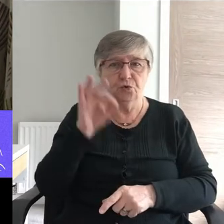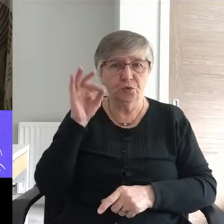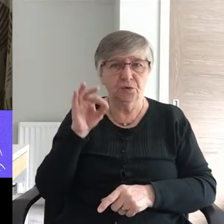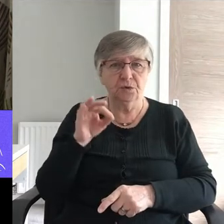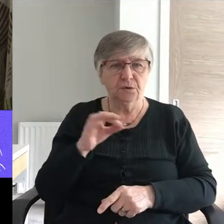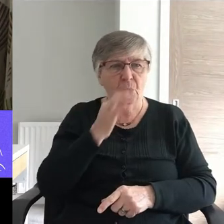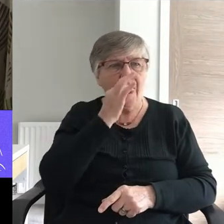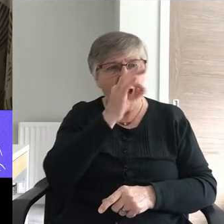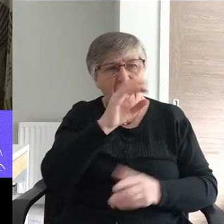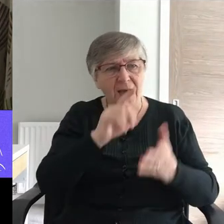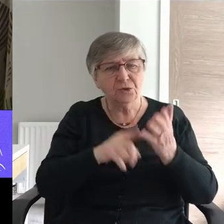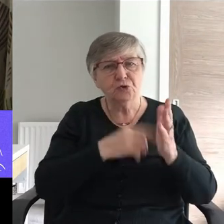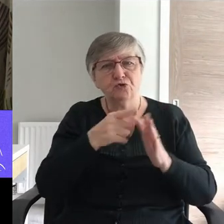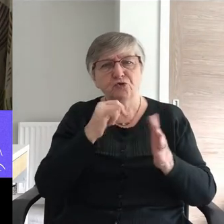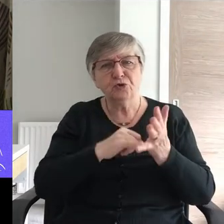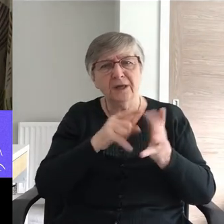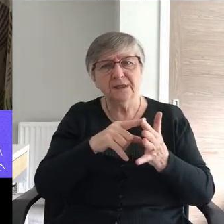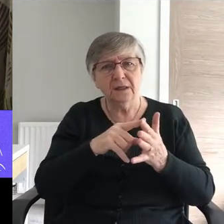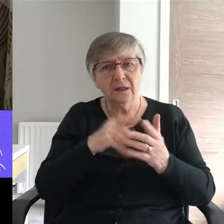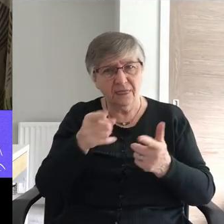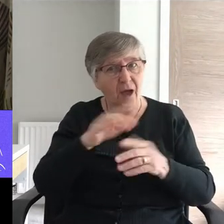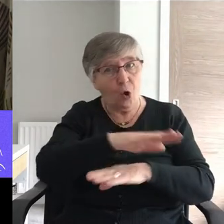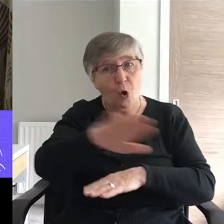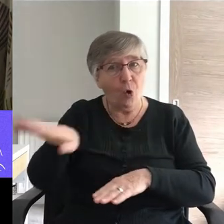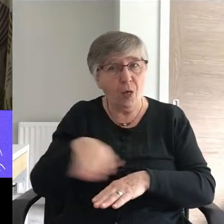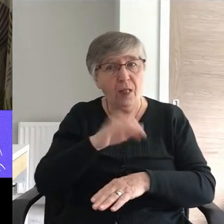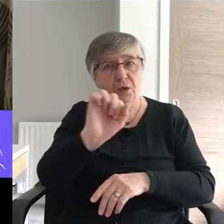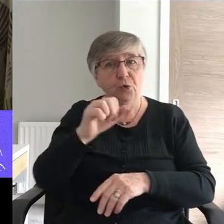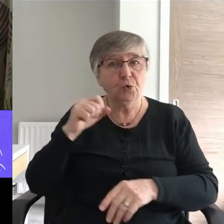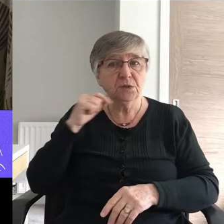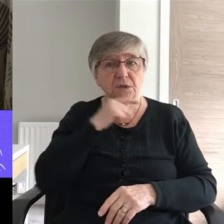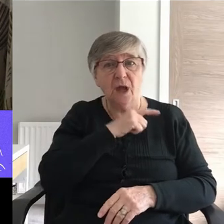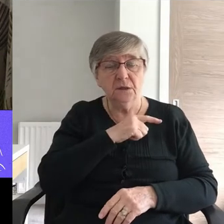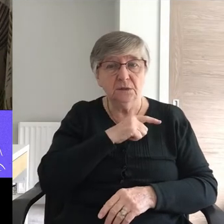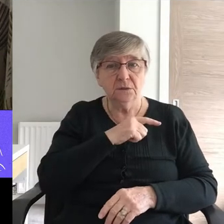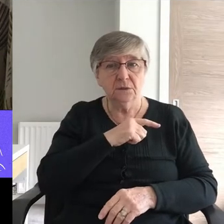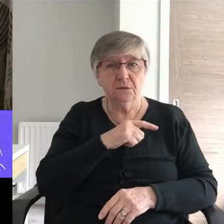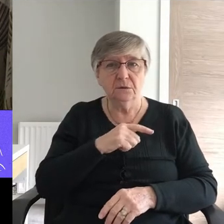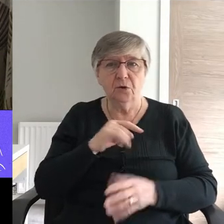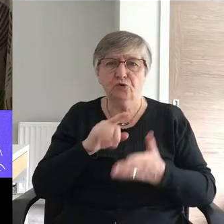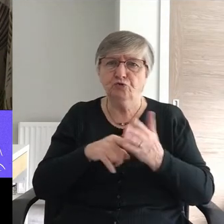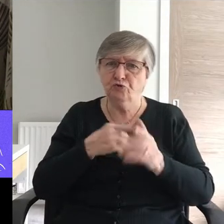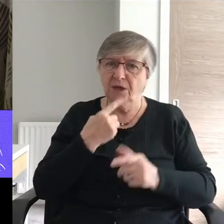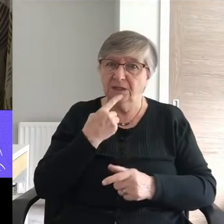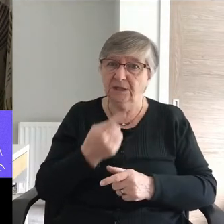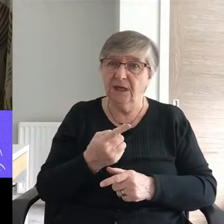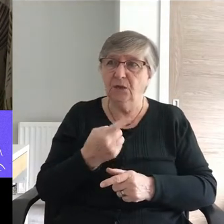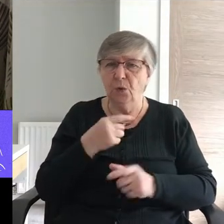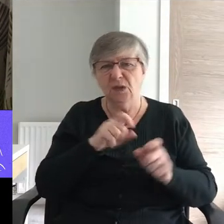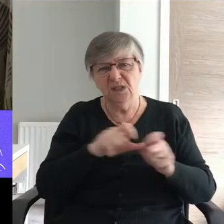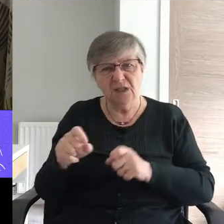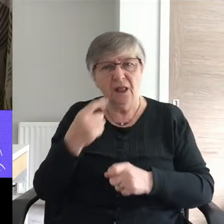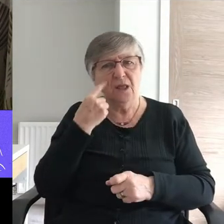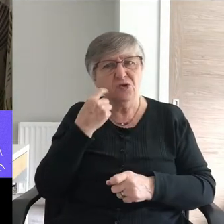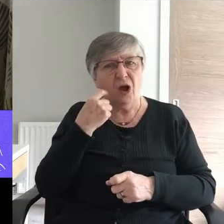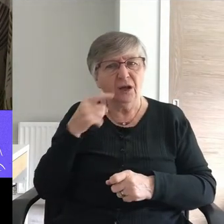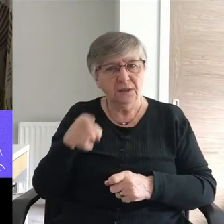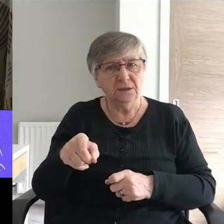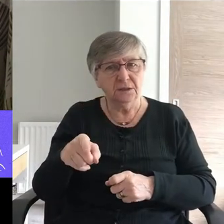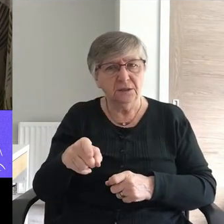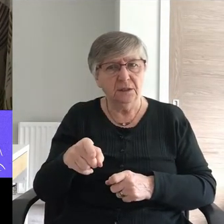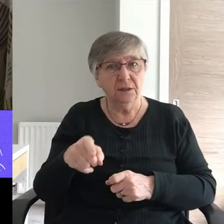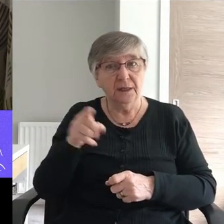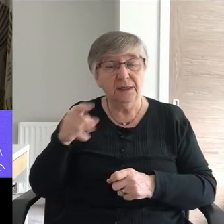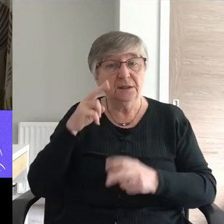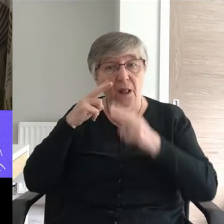he asked Jesse, "Are these all the sons you have?" "There is still the youngest," Jesse answered. "He's tending the